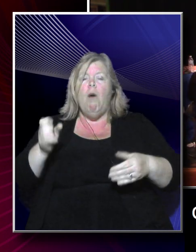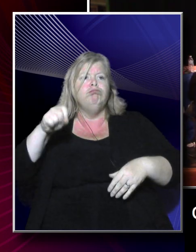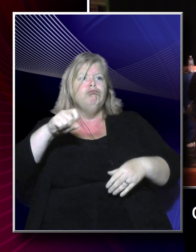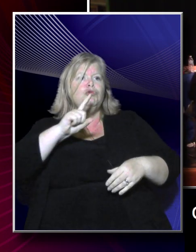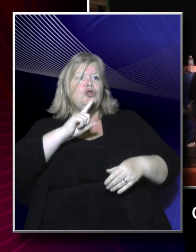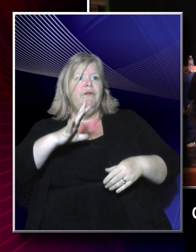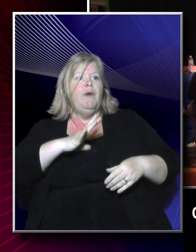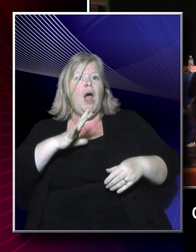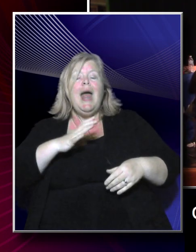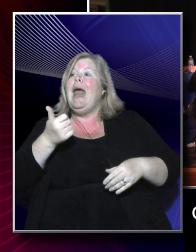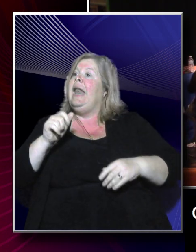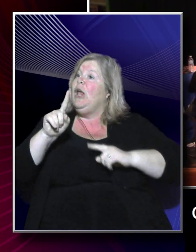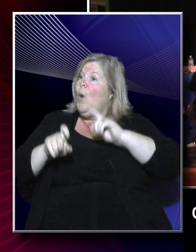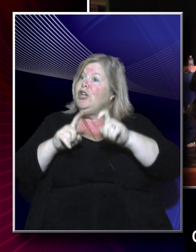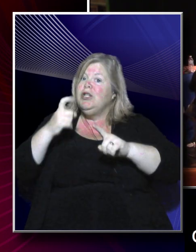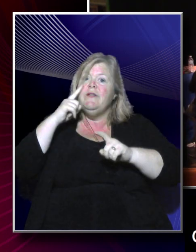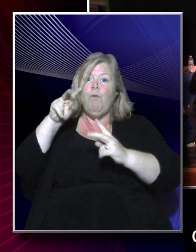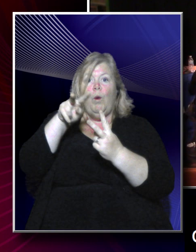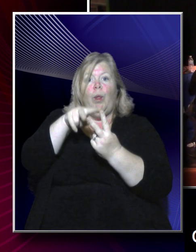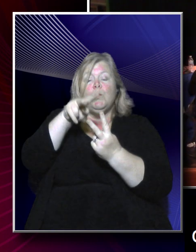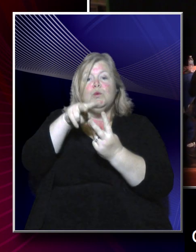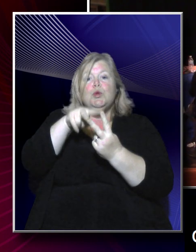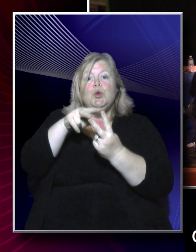Any questions for either?